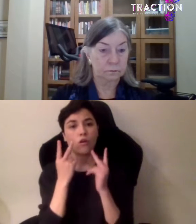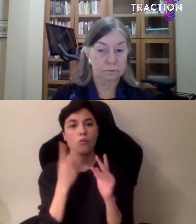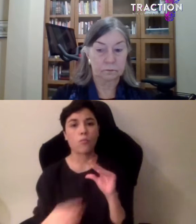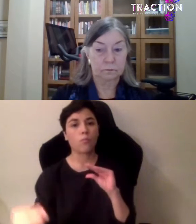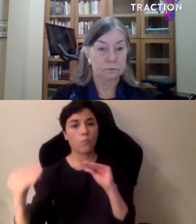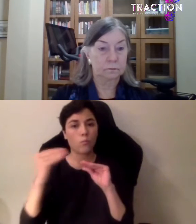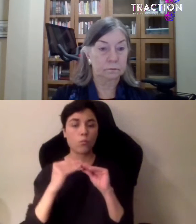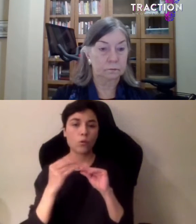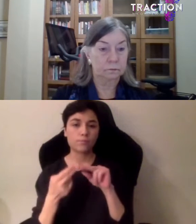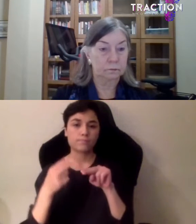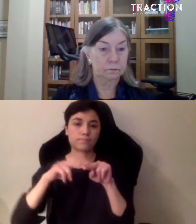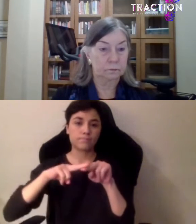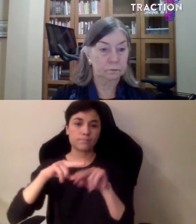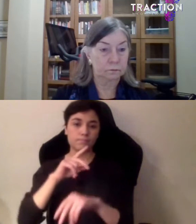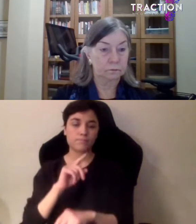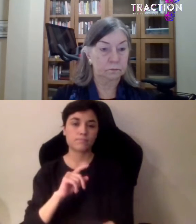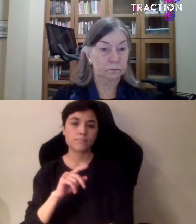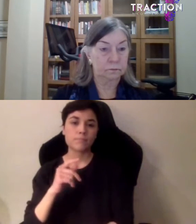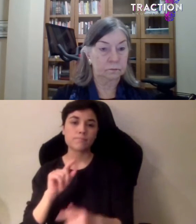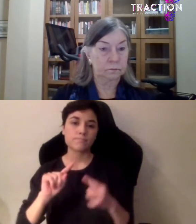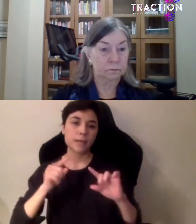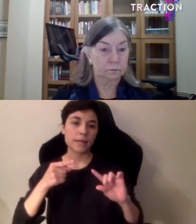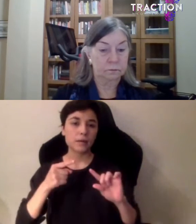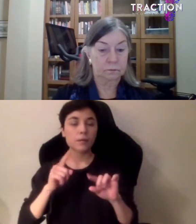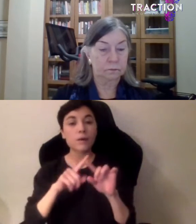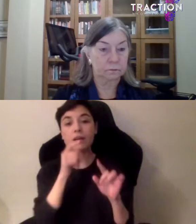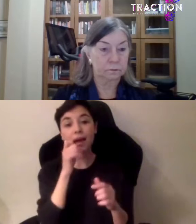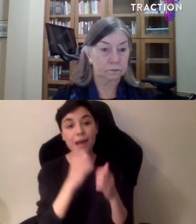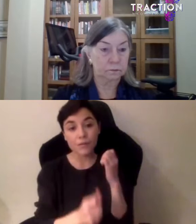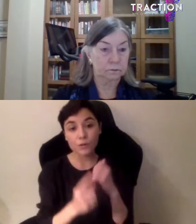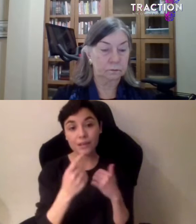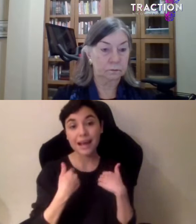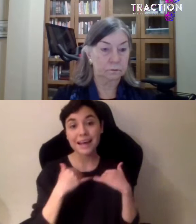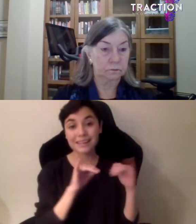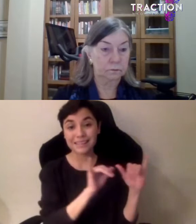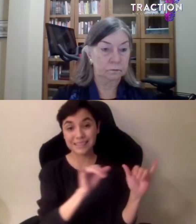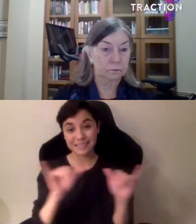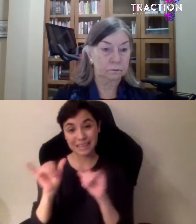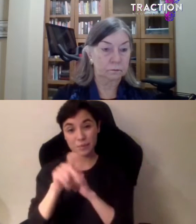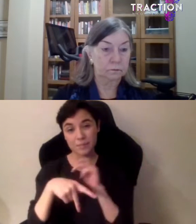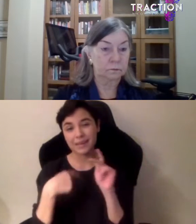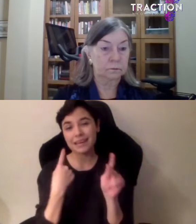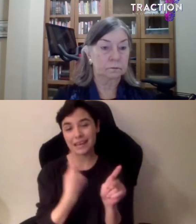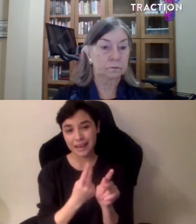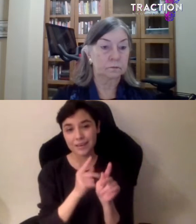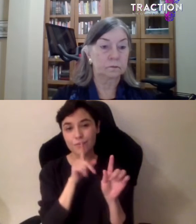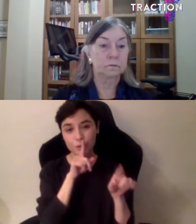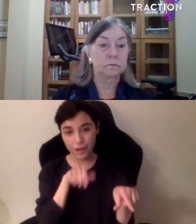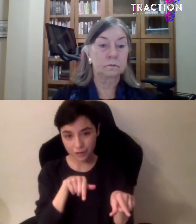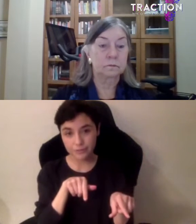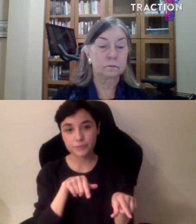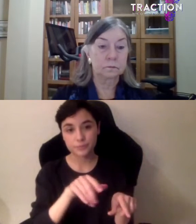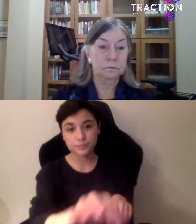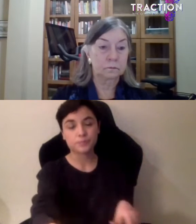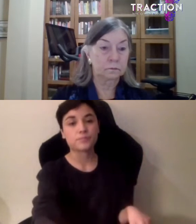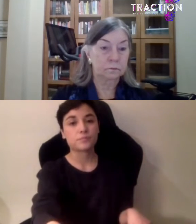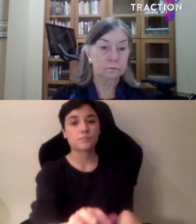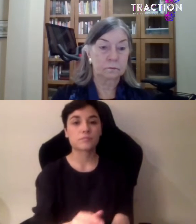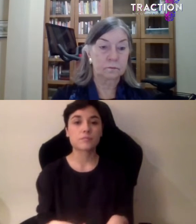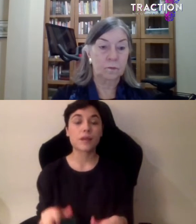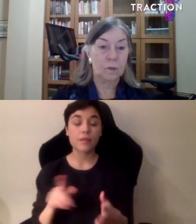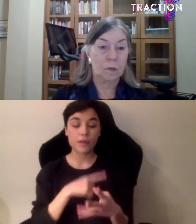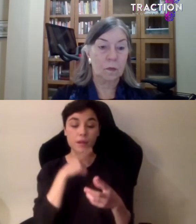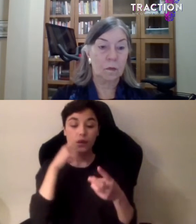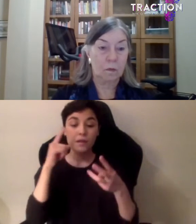flu-like symptoms, and not everybody had reactions to the second vaccine as well. So everyone's immune system was a little different. And then of course, recently we've got the